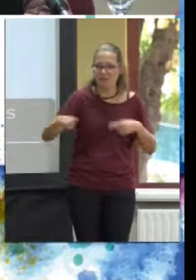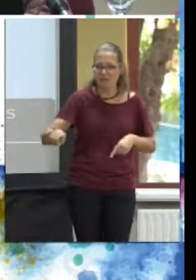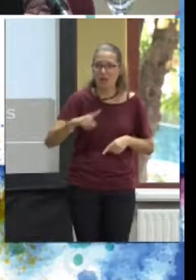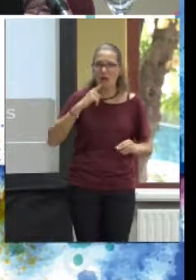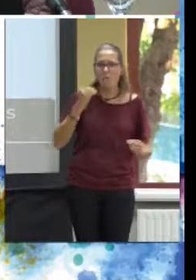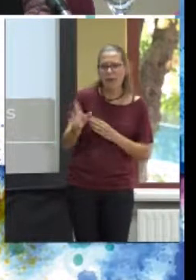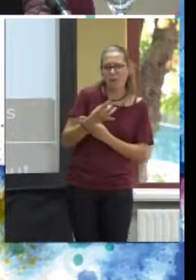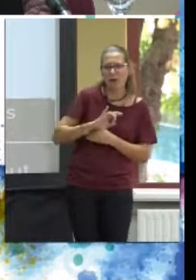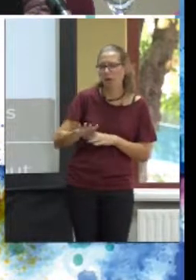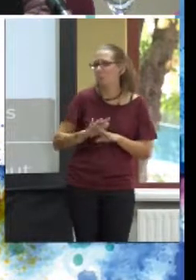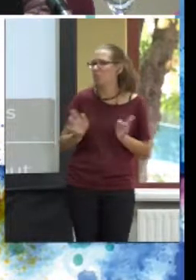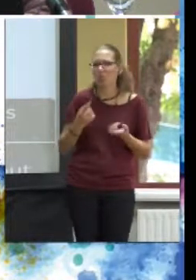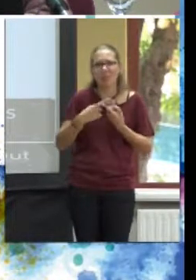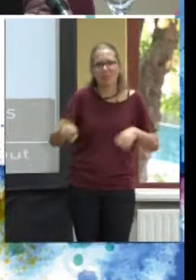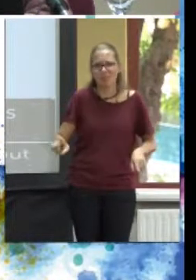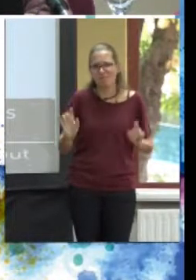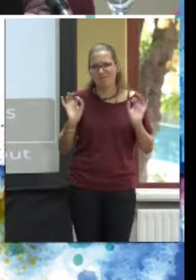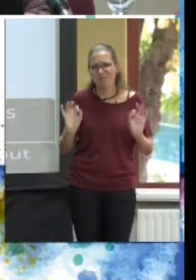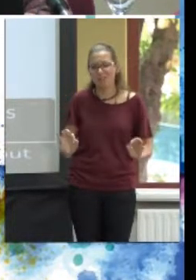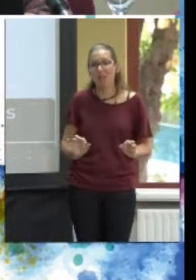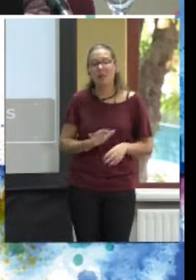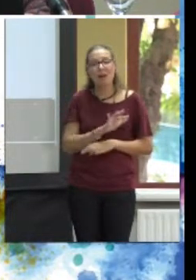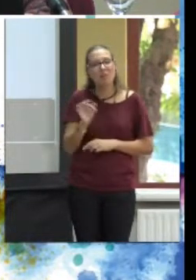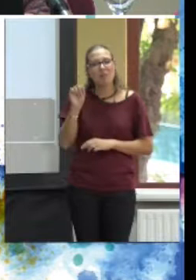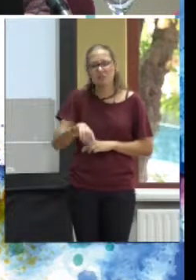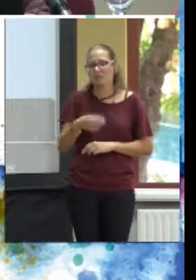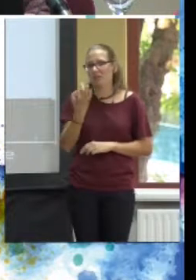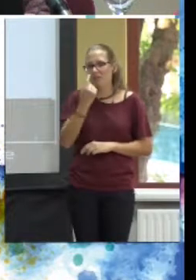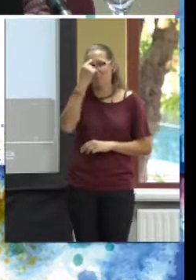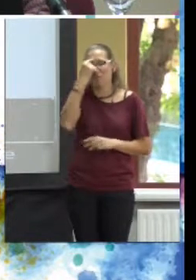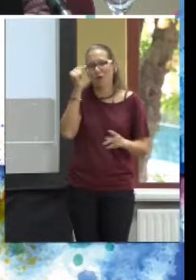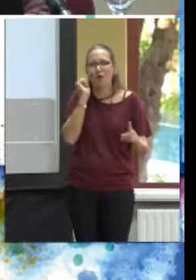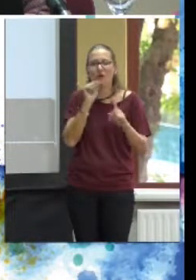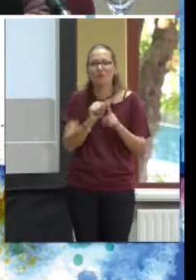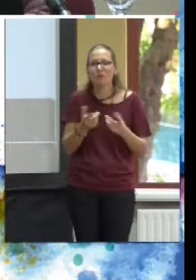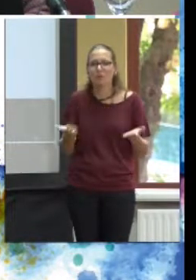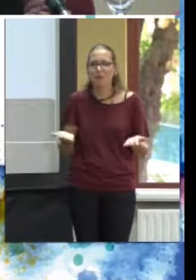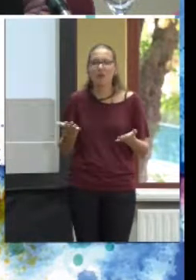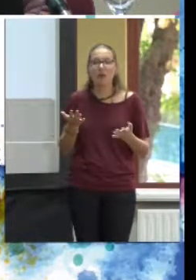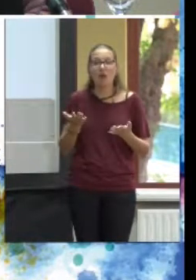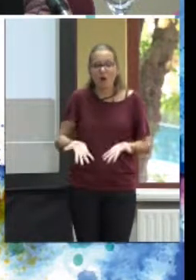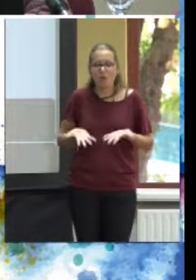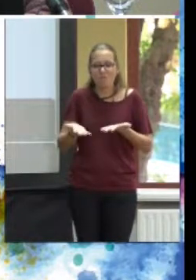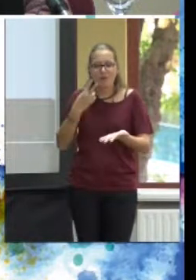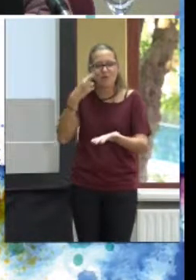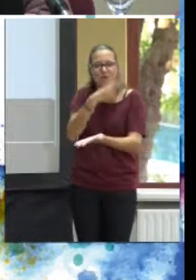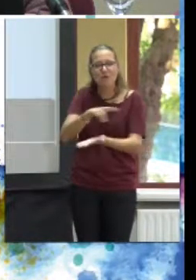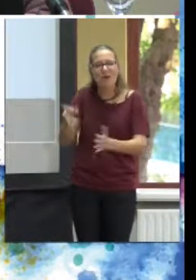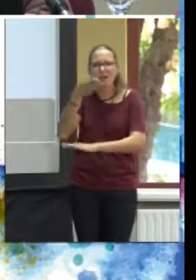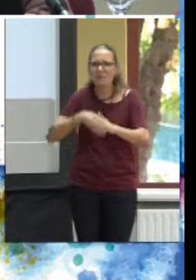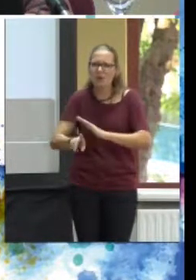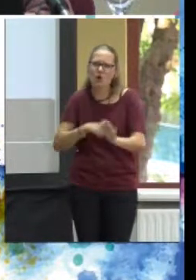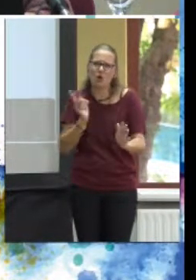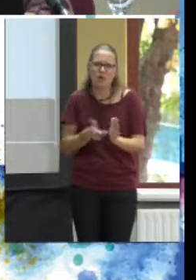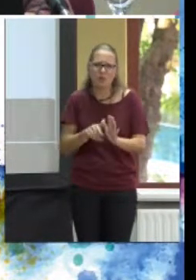are different, and therefore offering our museums with total